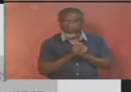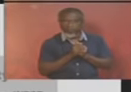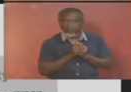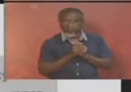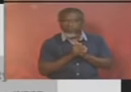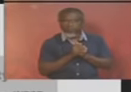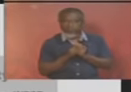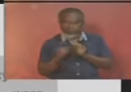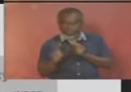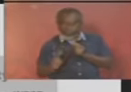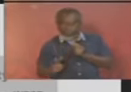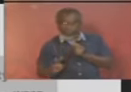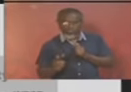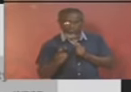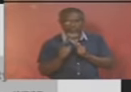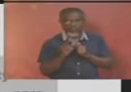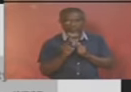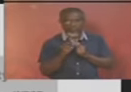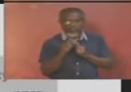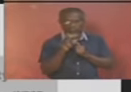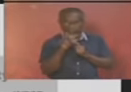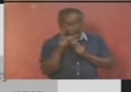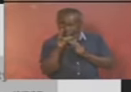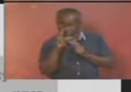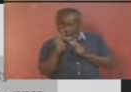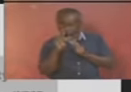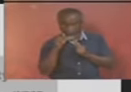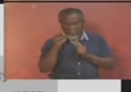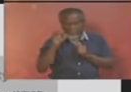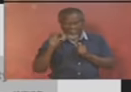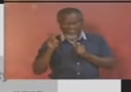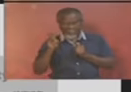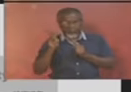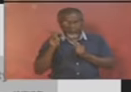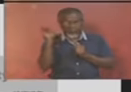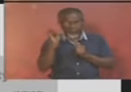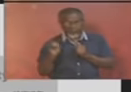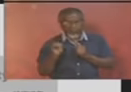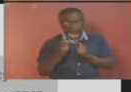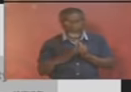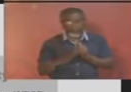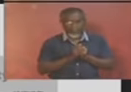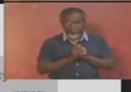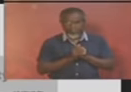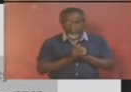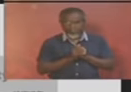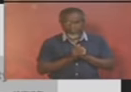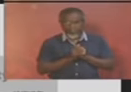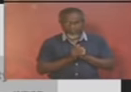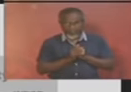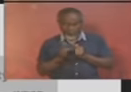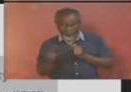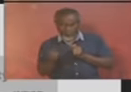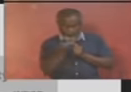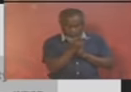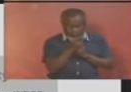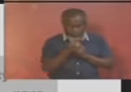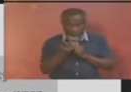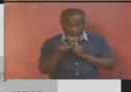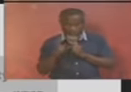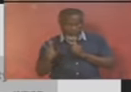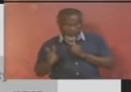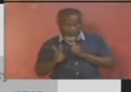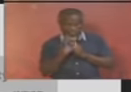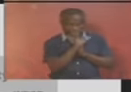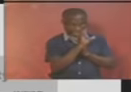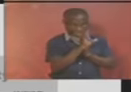Victoria, 34.7%. So again, in another format, we see that County Caroni as well as County Victoria contribute